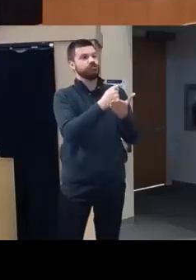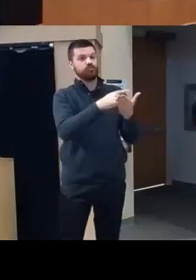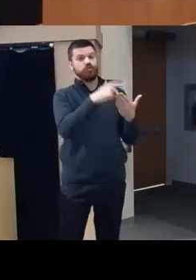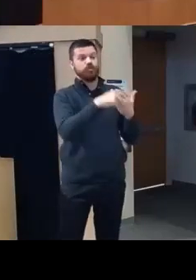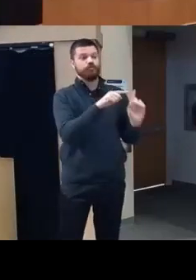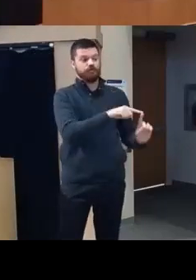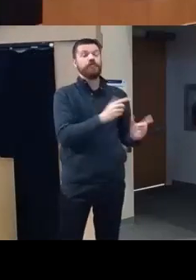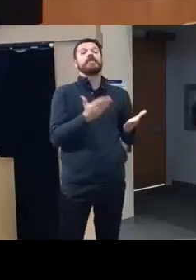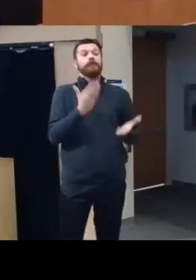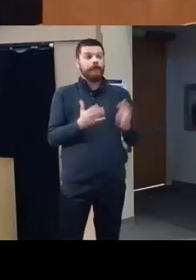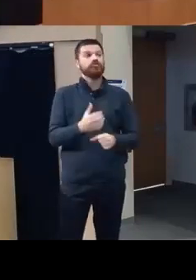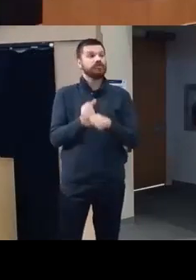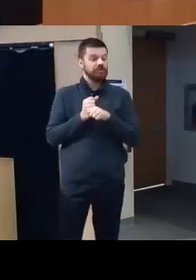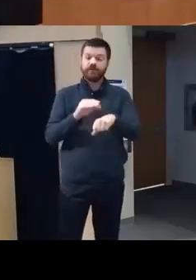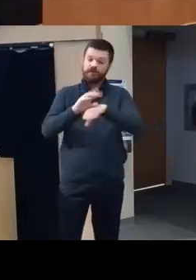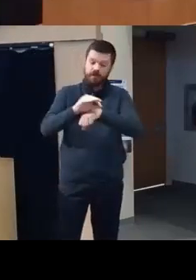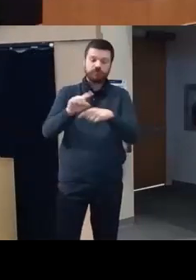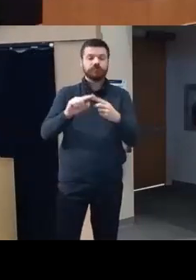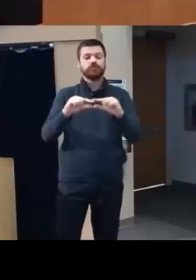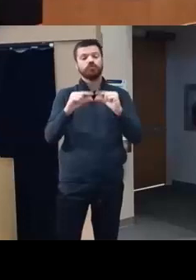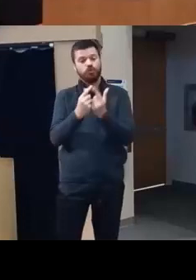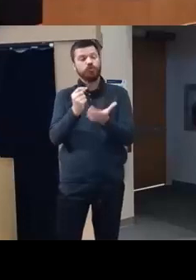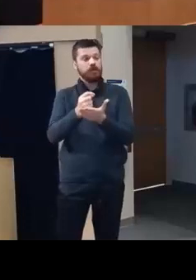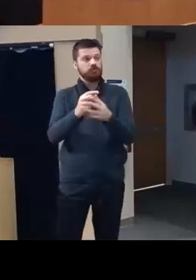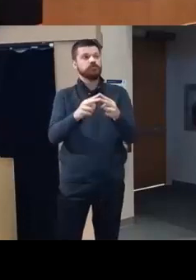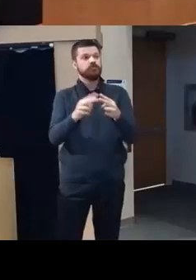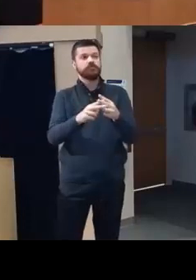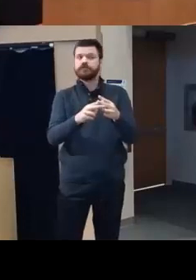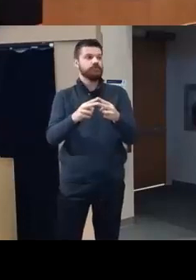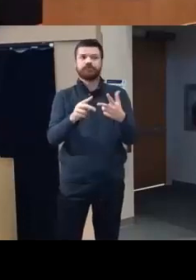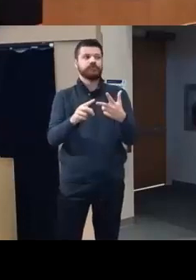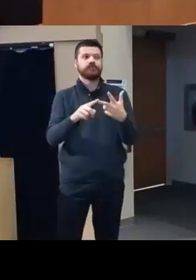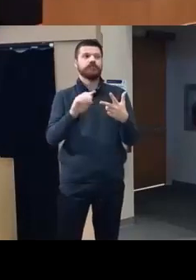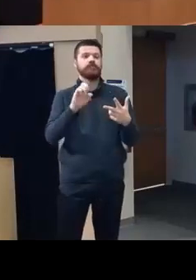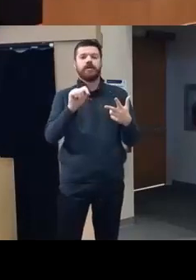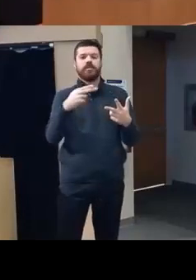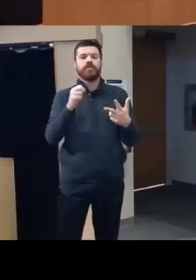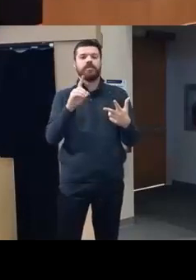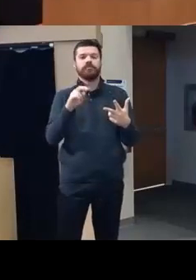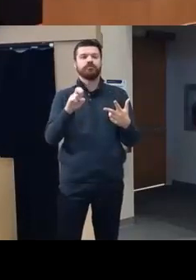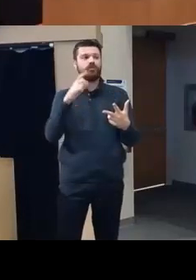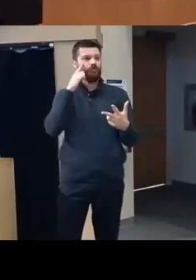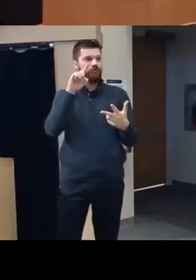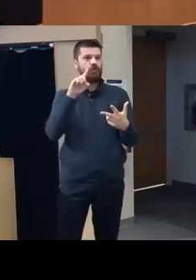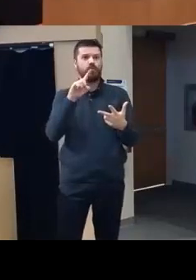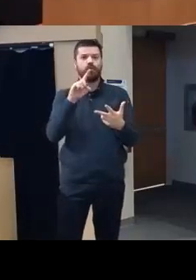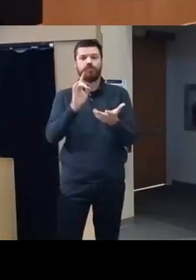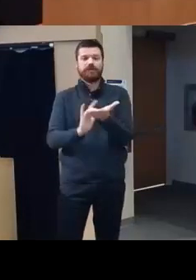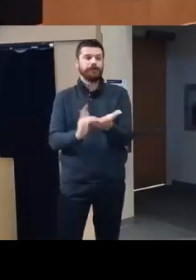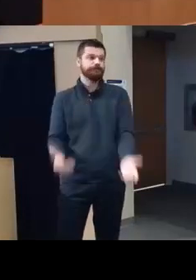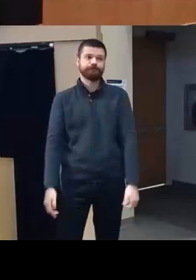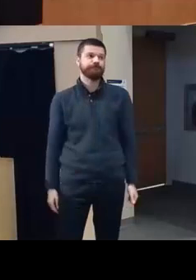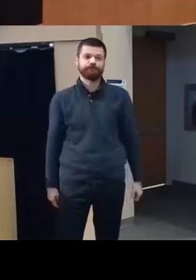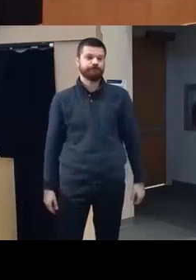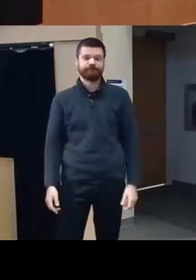program, they may be able to receive counseling and group therapy, but they were not able to receive methadone as a medication for opioid use disorder. And